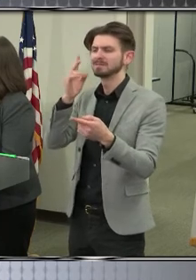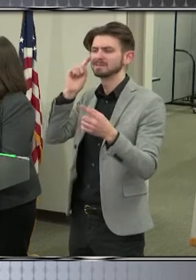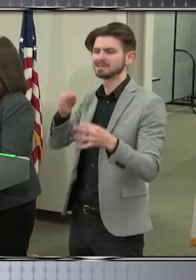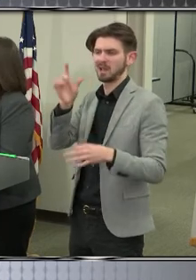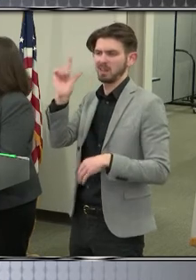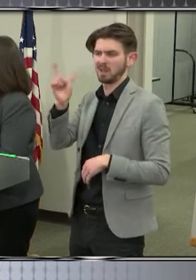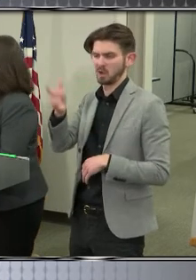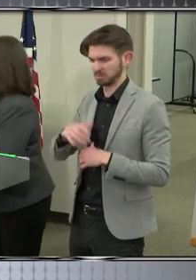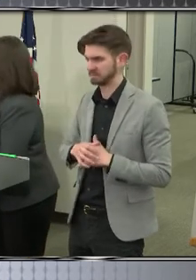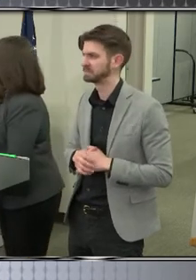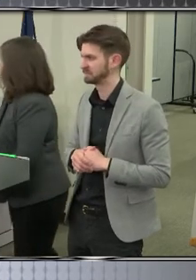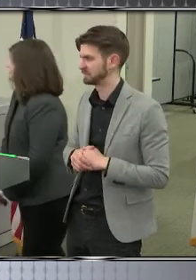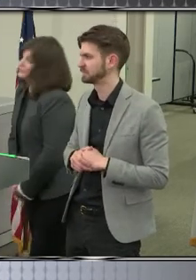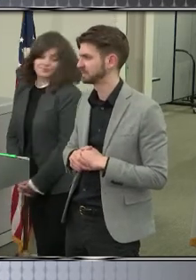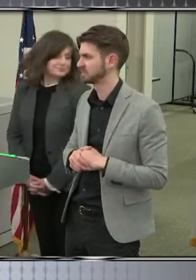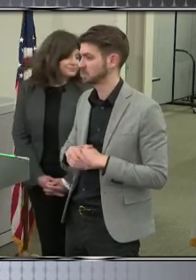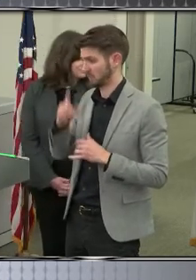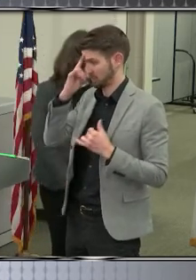that.